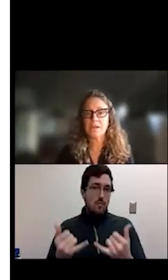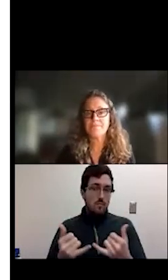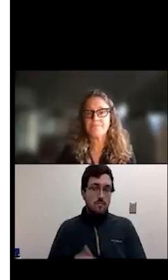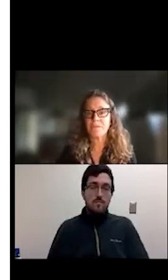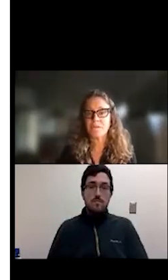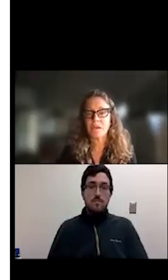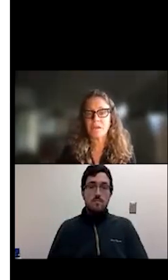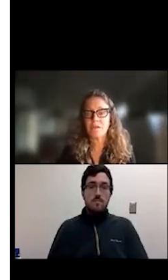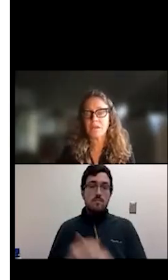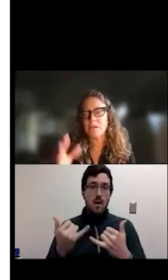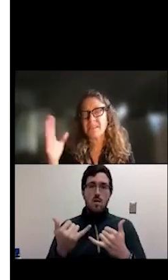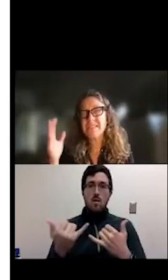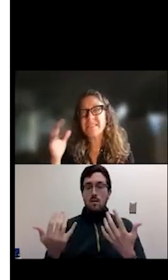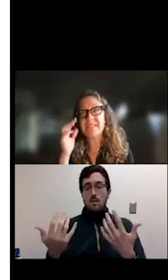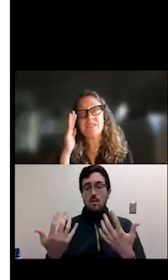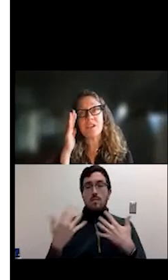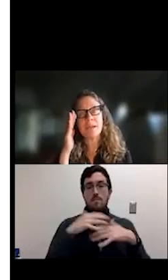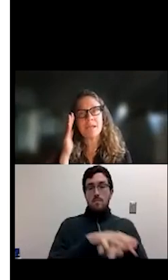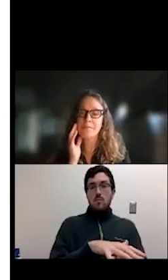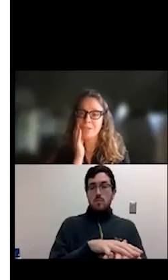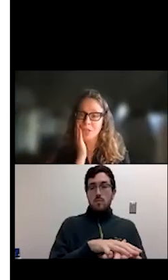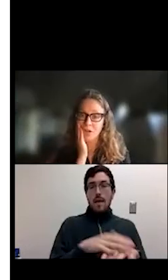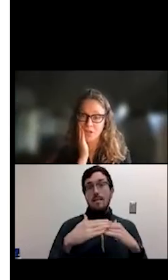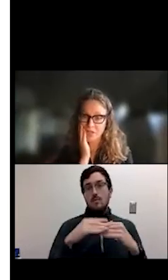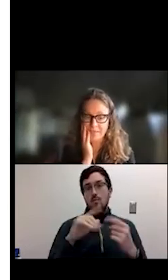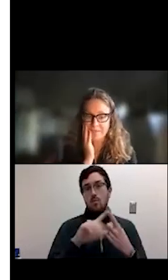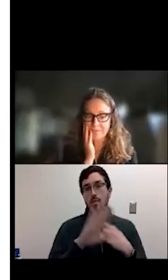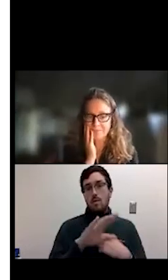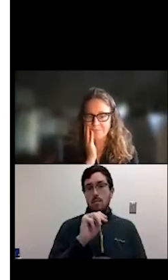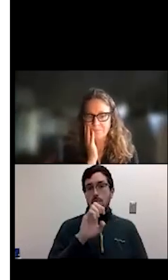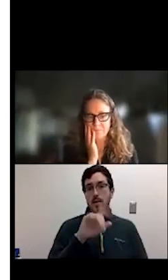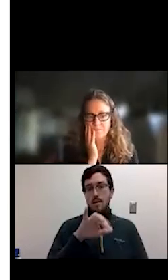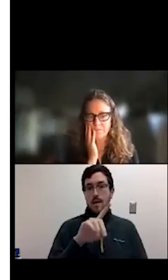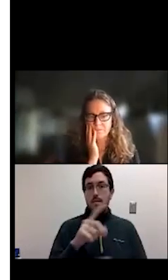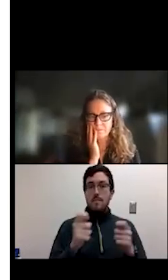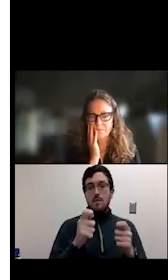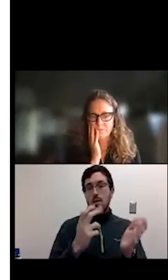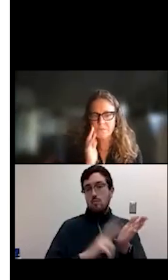into their, at least into their Medicaid managed care contracts.